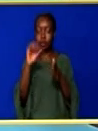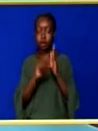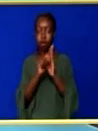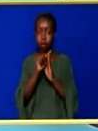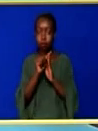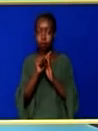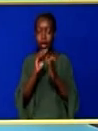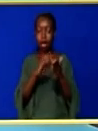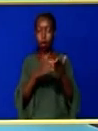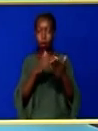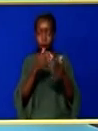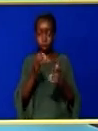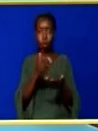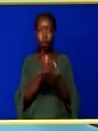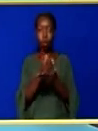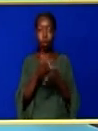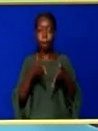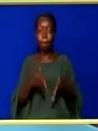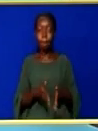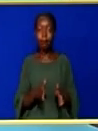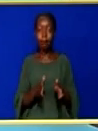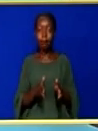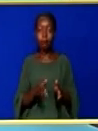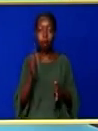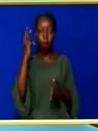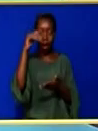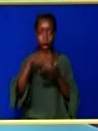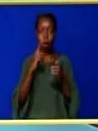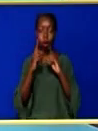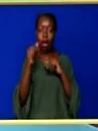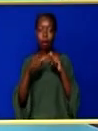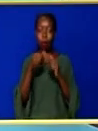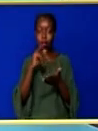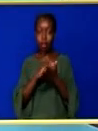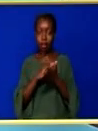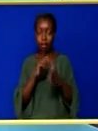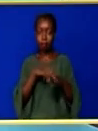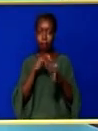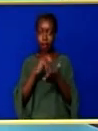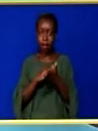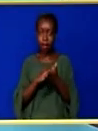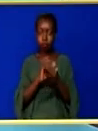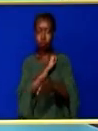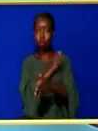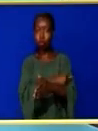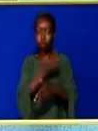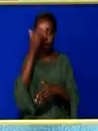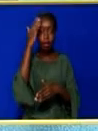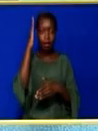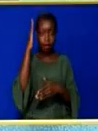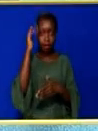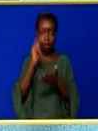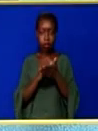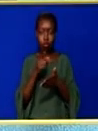through birth can be revoked, we'll again talk about it. At that moment, the authorities realize that